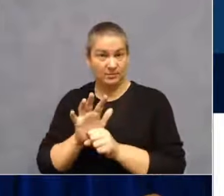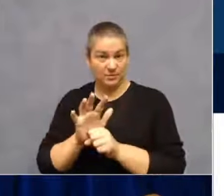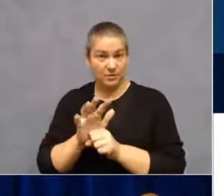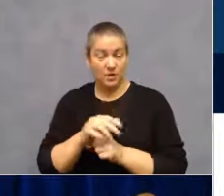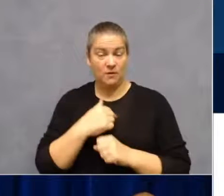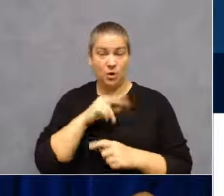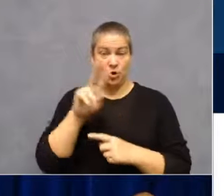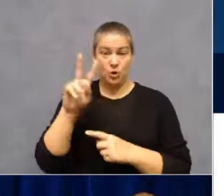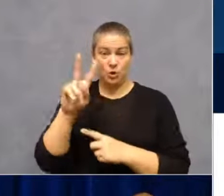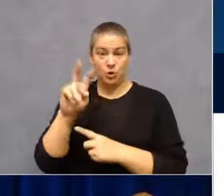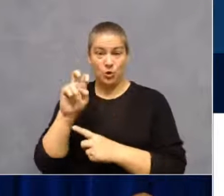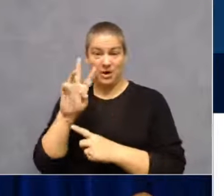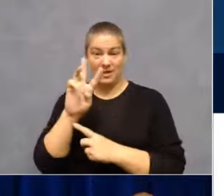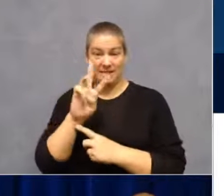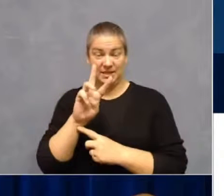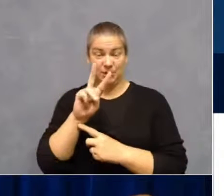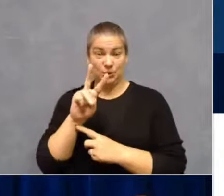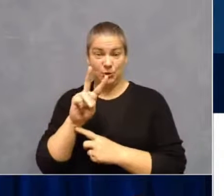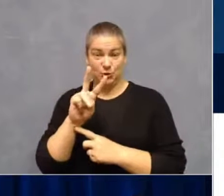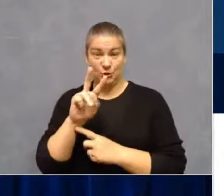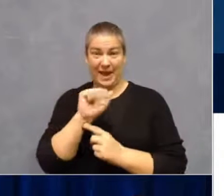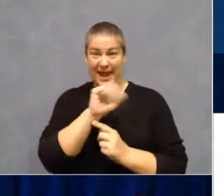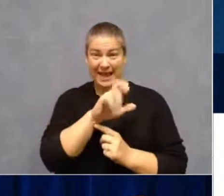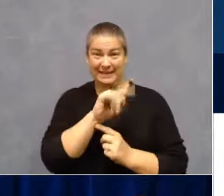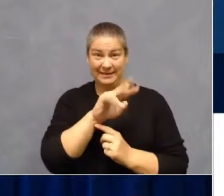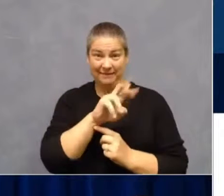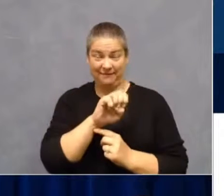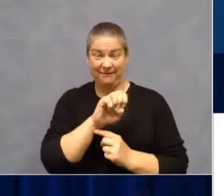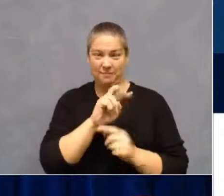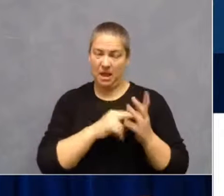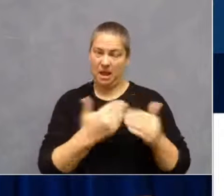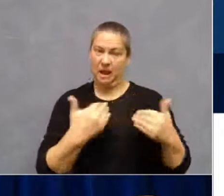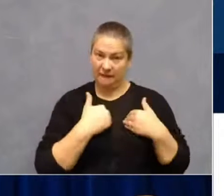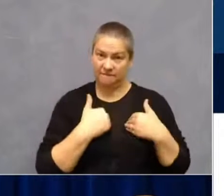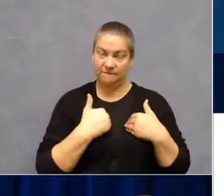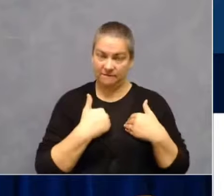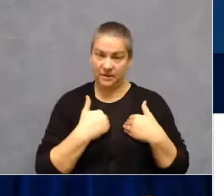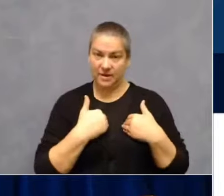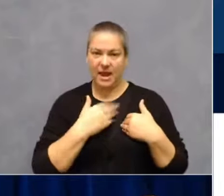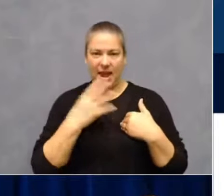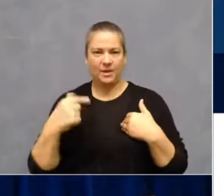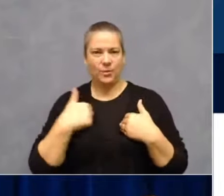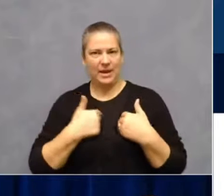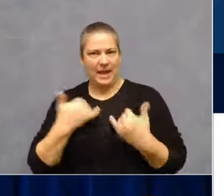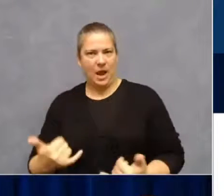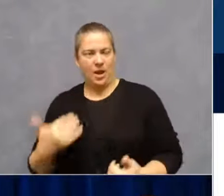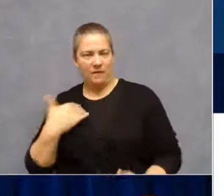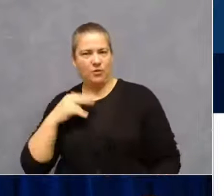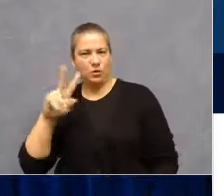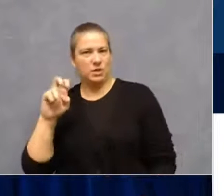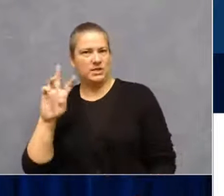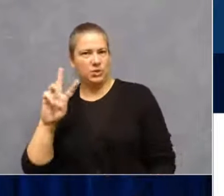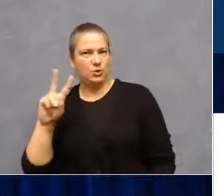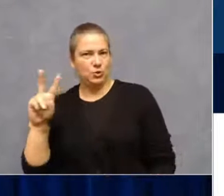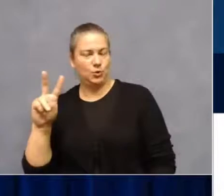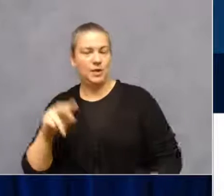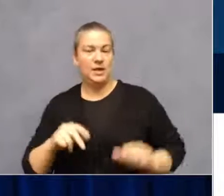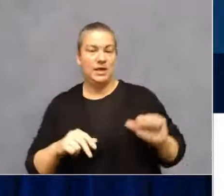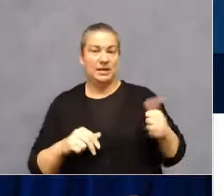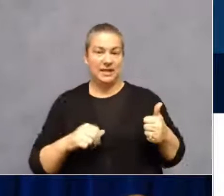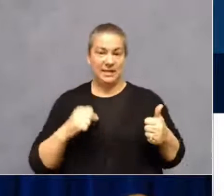Well, there's 262 right there. We have 10 staff cases, 5 of